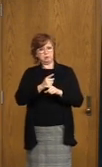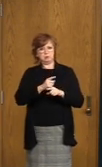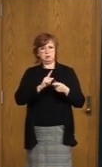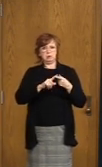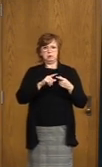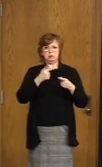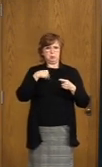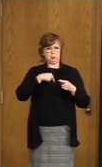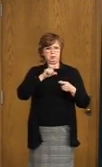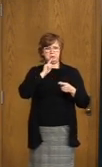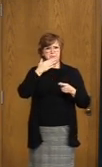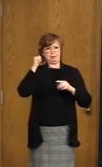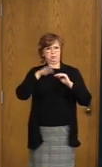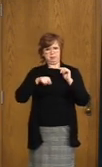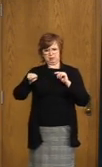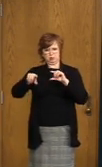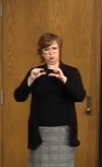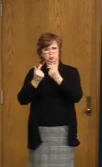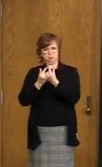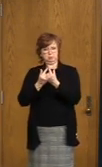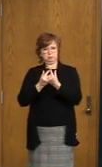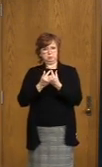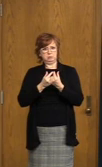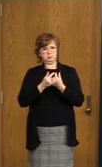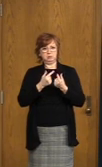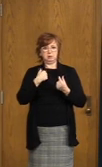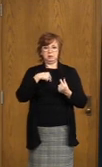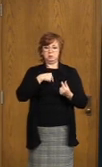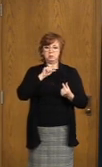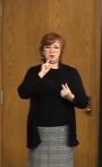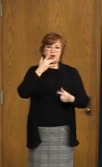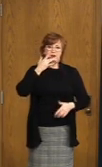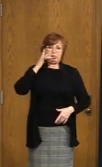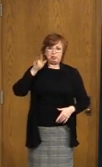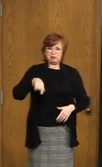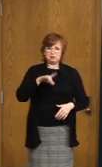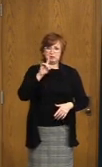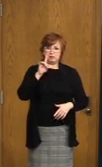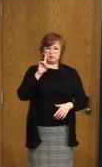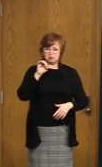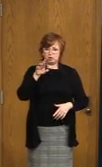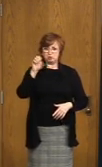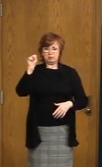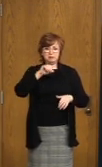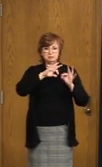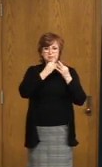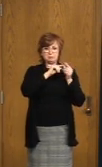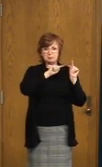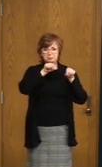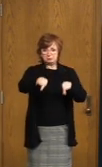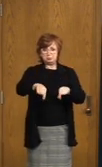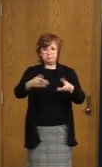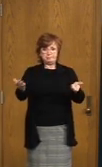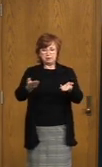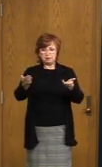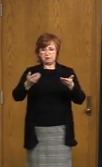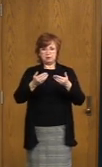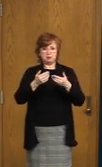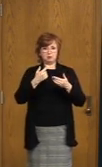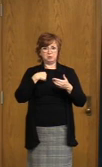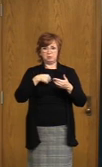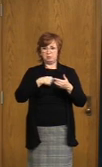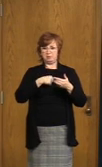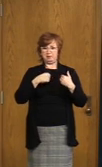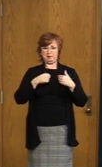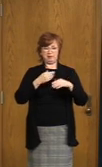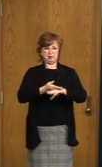much better place with Dr. Shahab's family here doing what they do, contributing to this province each and every day. What we